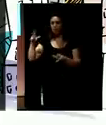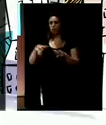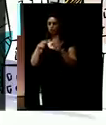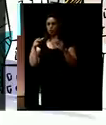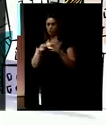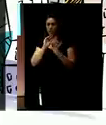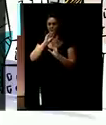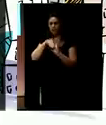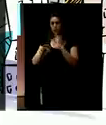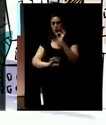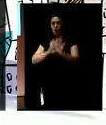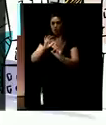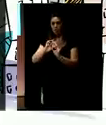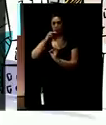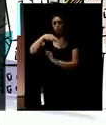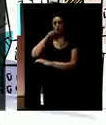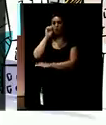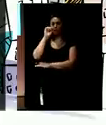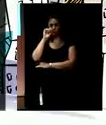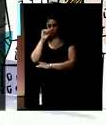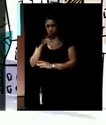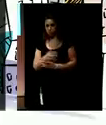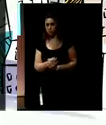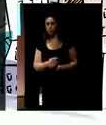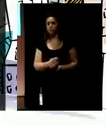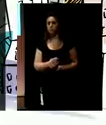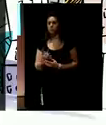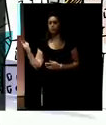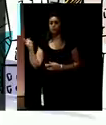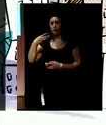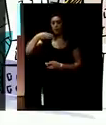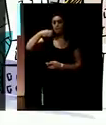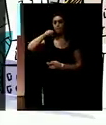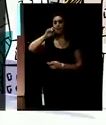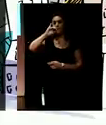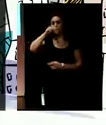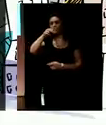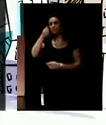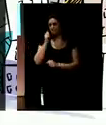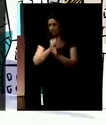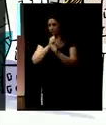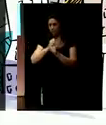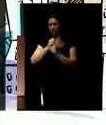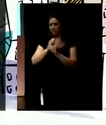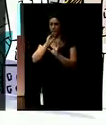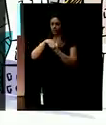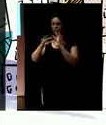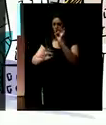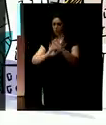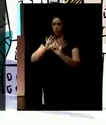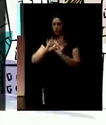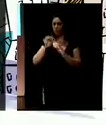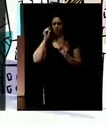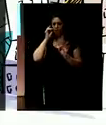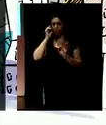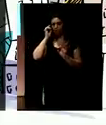Tourism Organization. And Marina has been working for the World Tourism Organization since